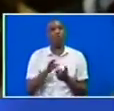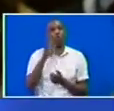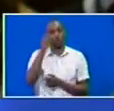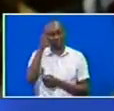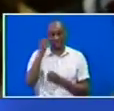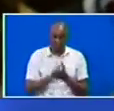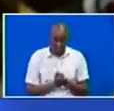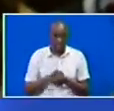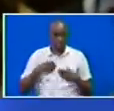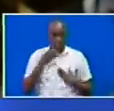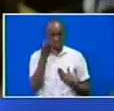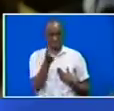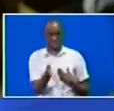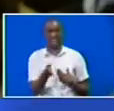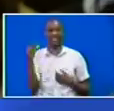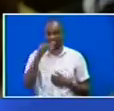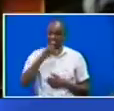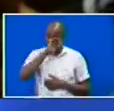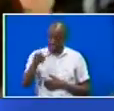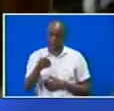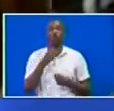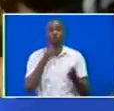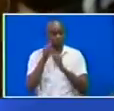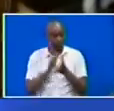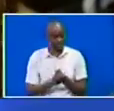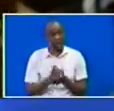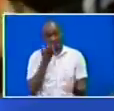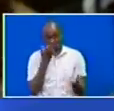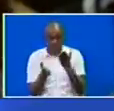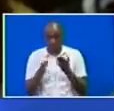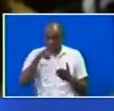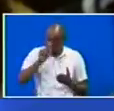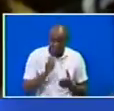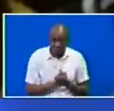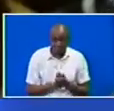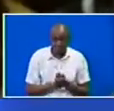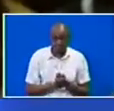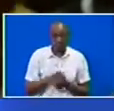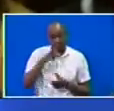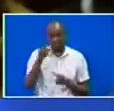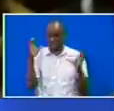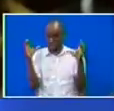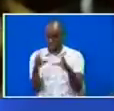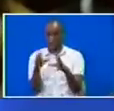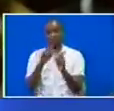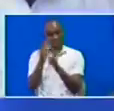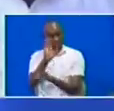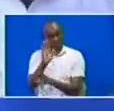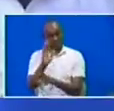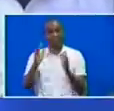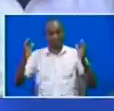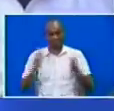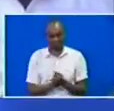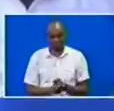sizable number of Kamba in Garissa Township seat, which could be a swing vote in case of the sub-clan numbers tie.